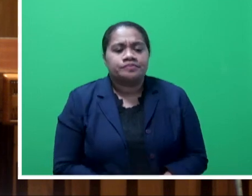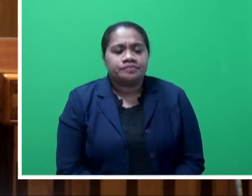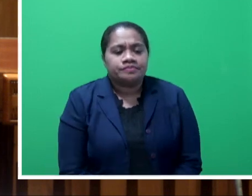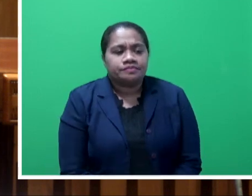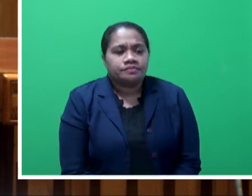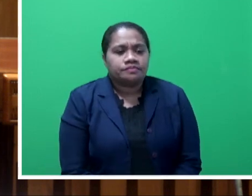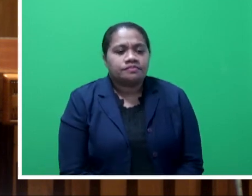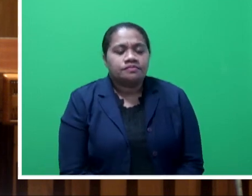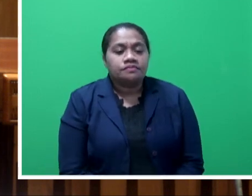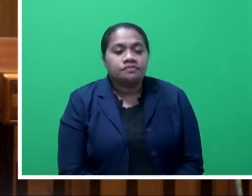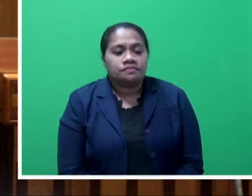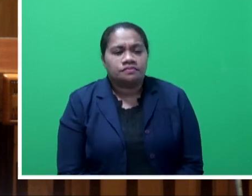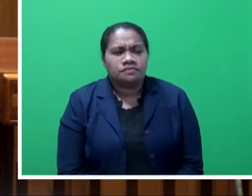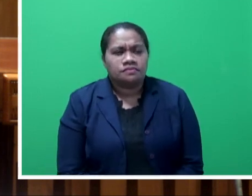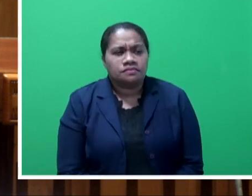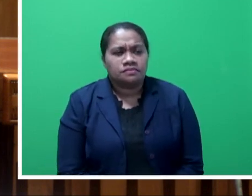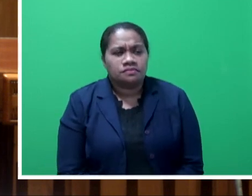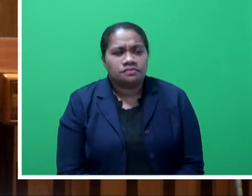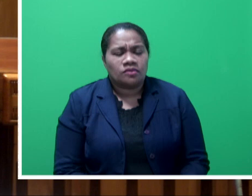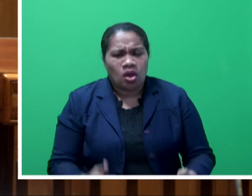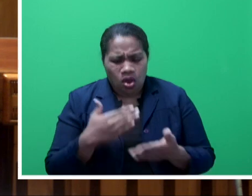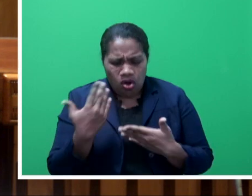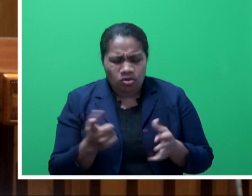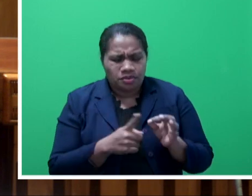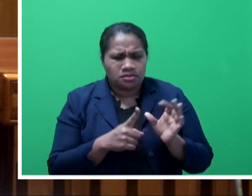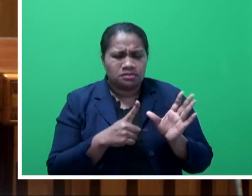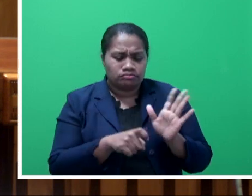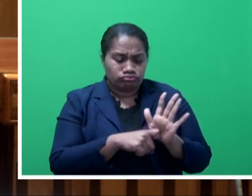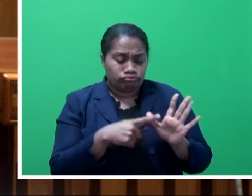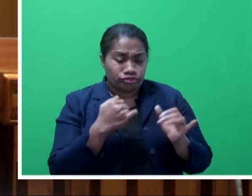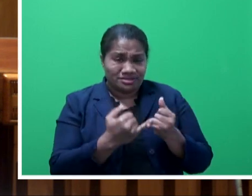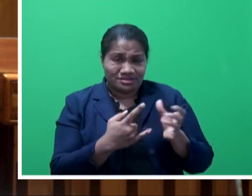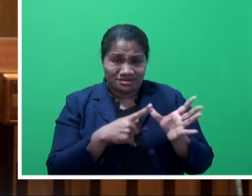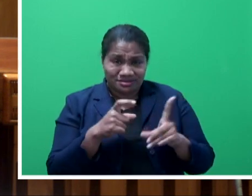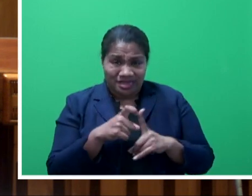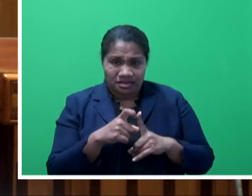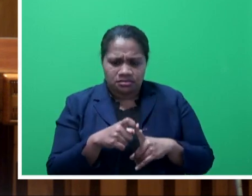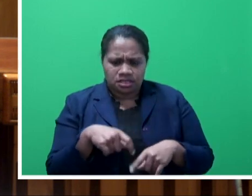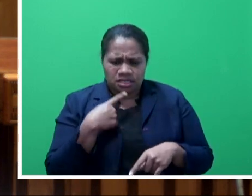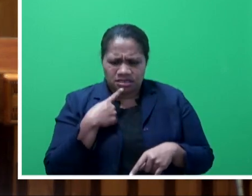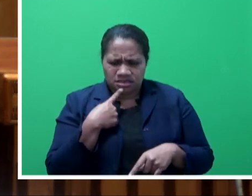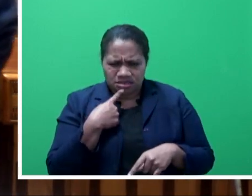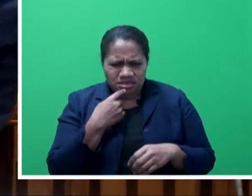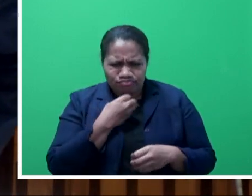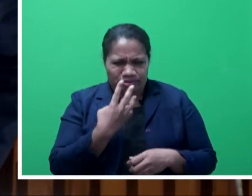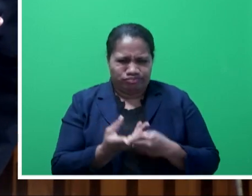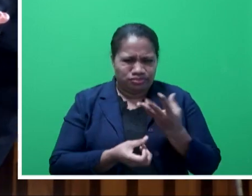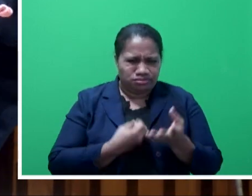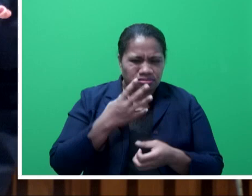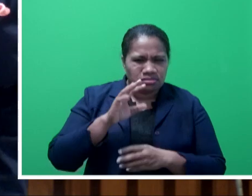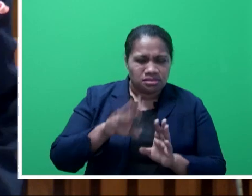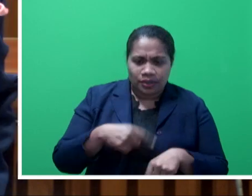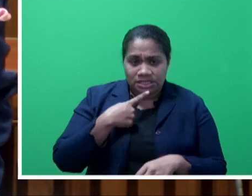Honourable Prasad made a very flabbergasting statement. He said that, if the 9 years of